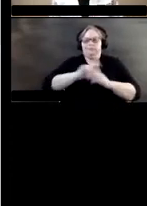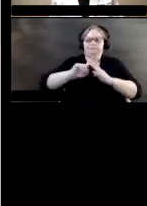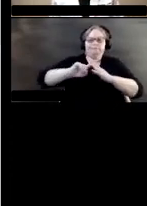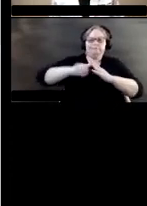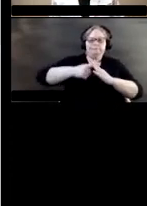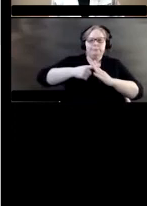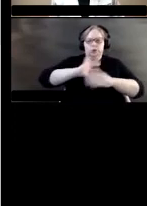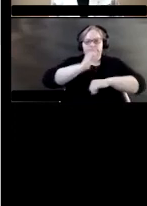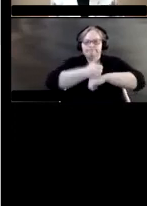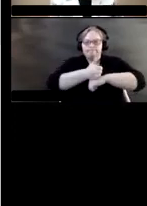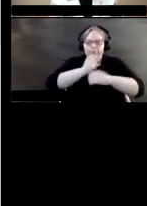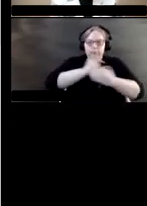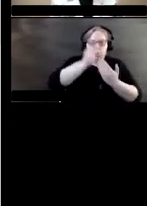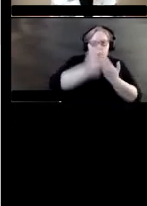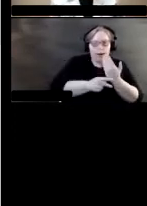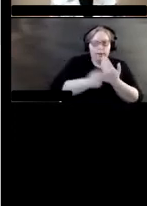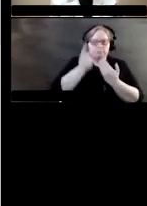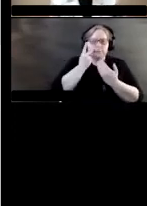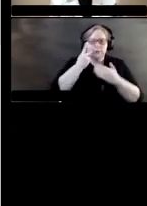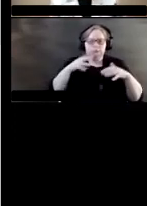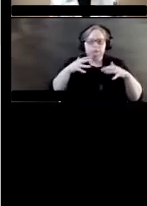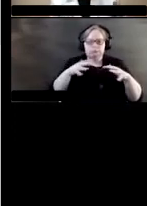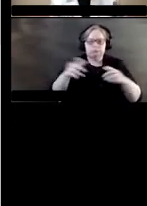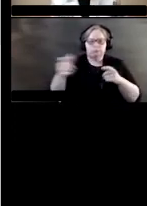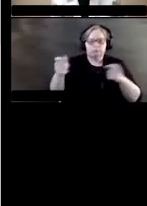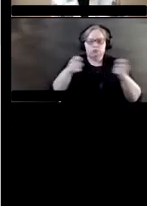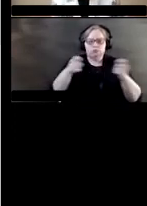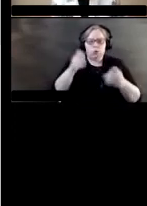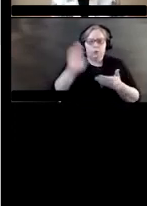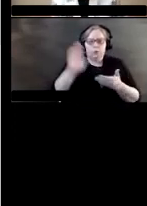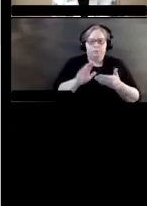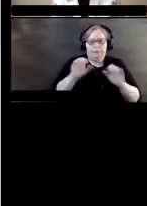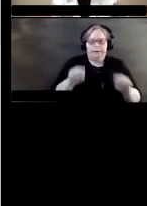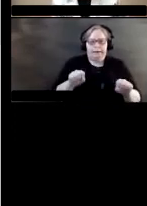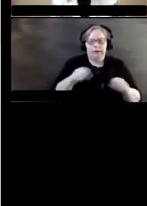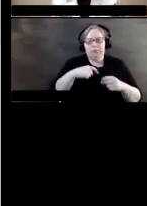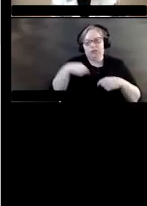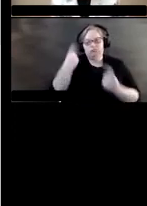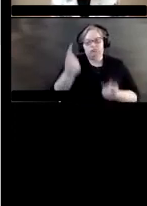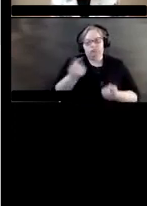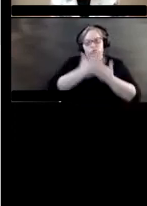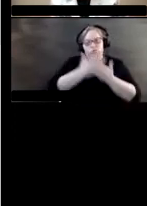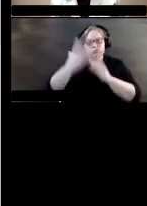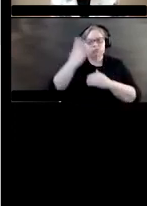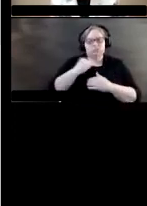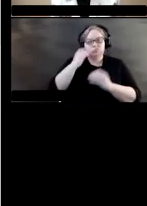well they can get that tremor under good control. But I've had good experience with it.